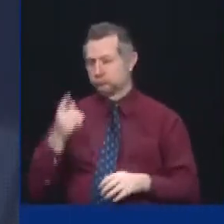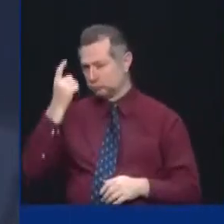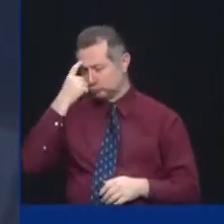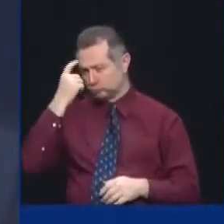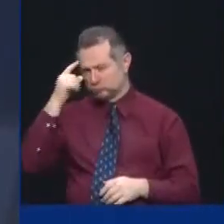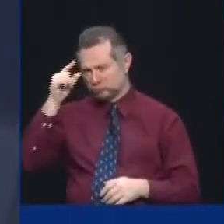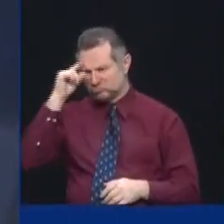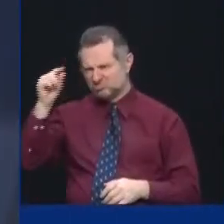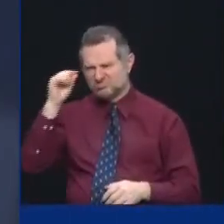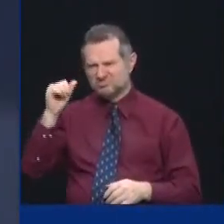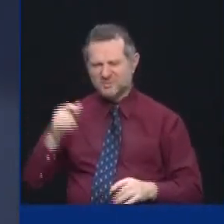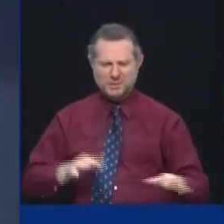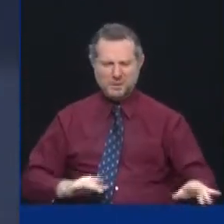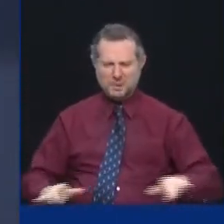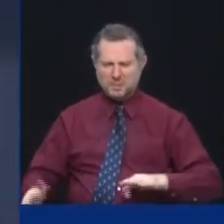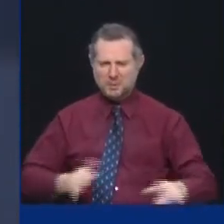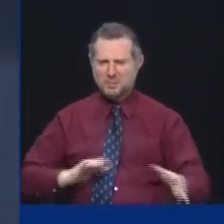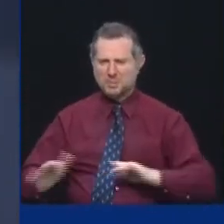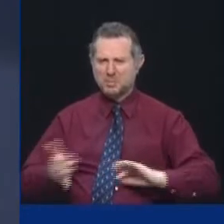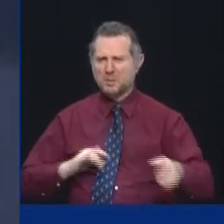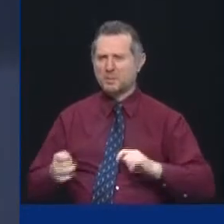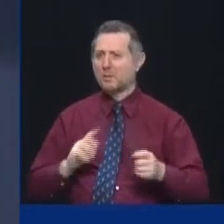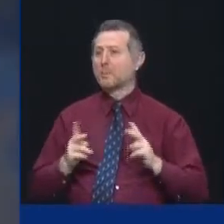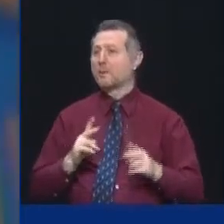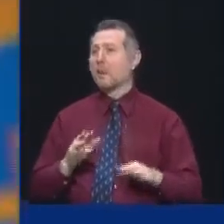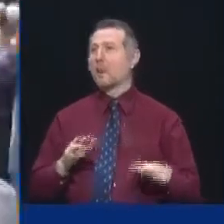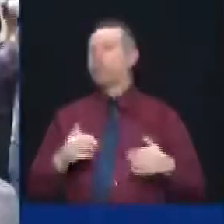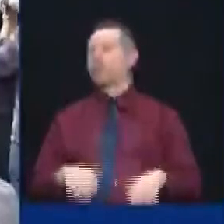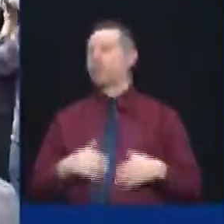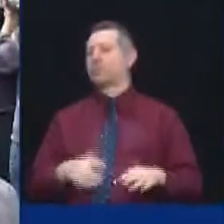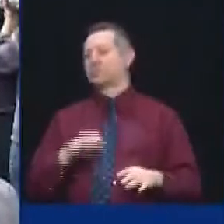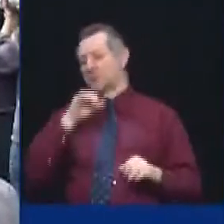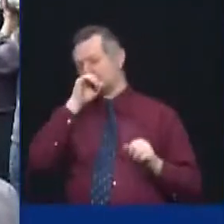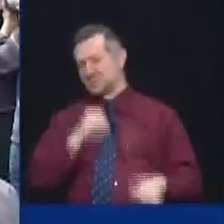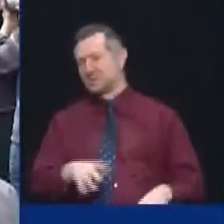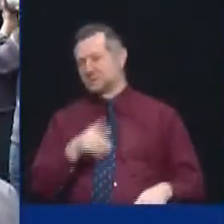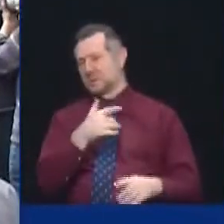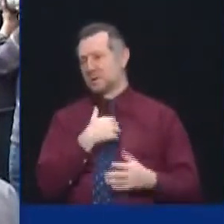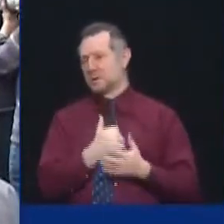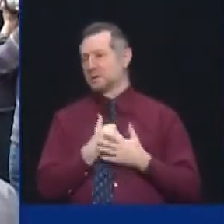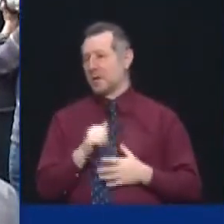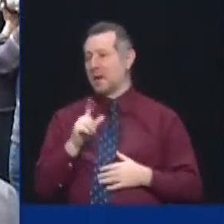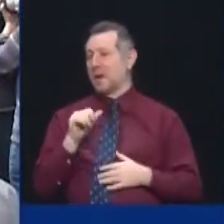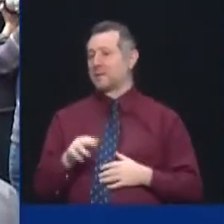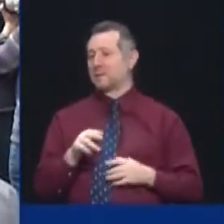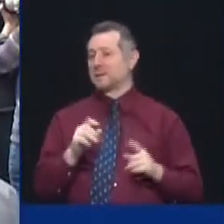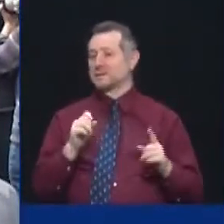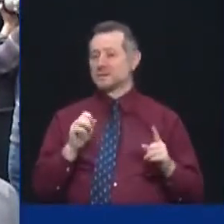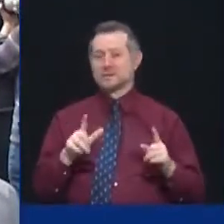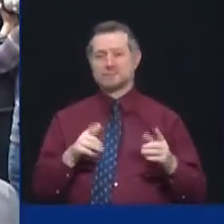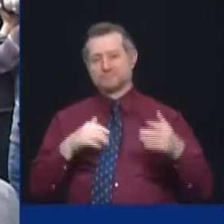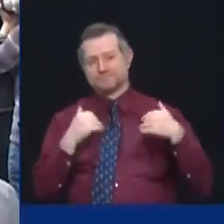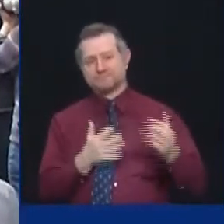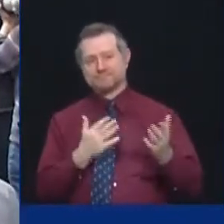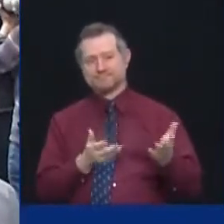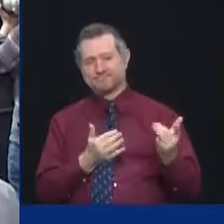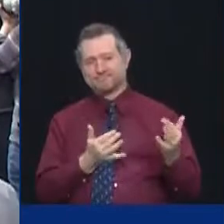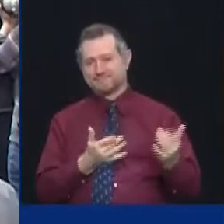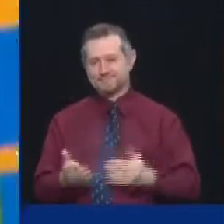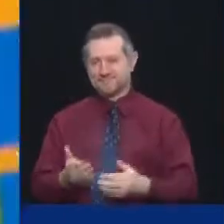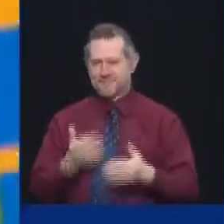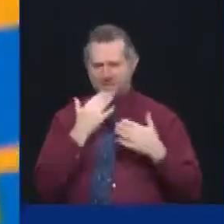is exactly what has been accomplished here today. As the economy is reopening, and crowds are